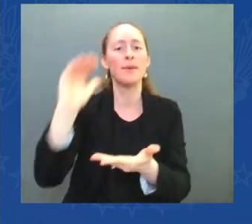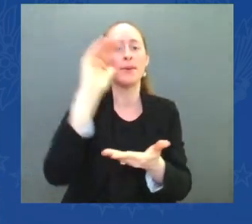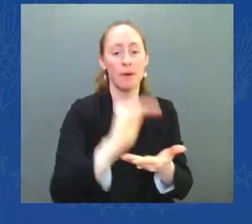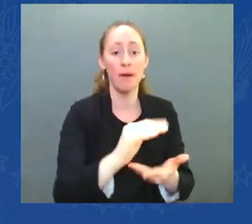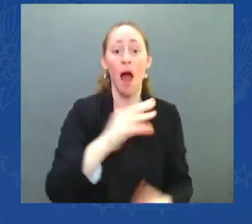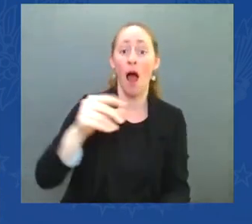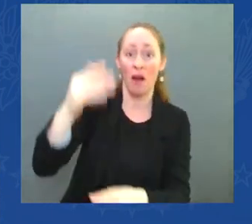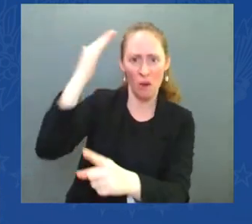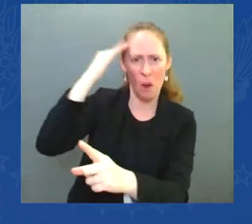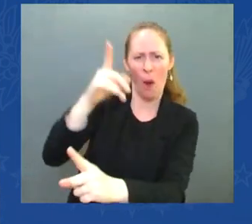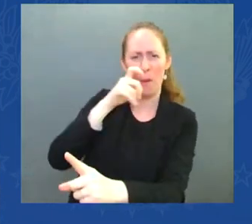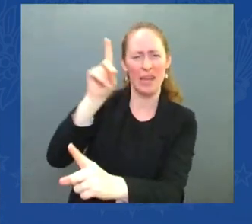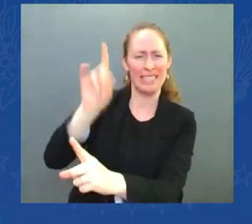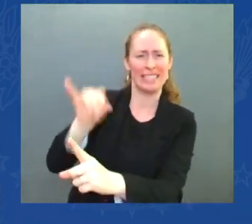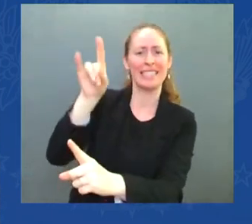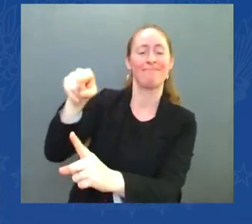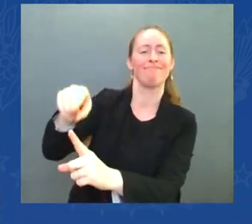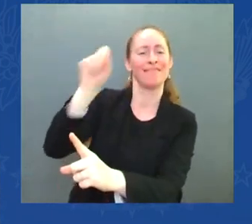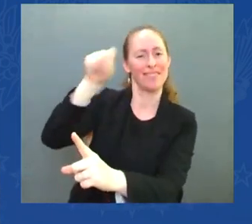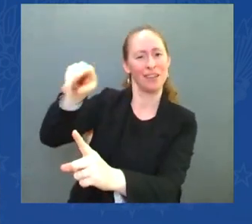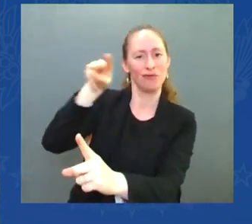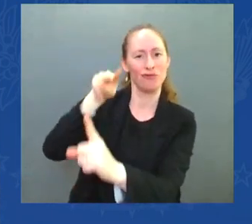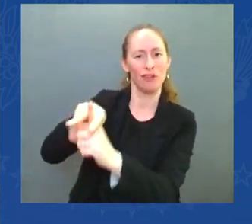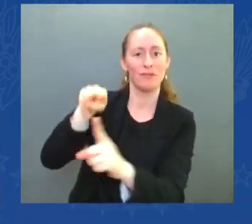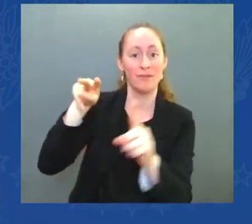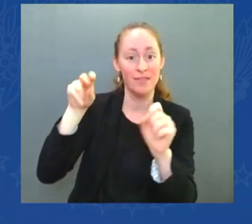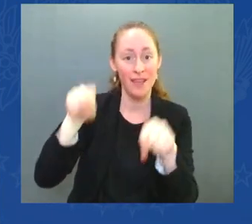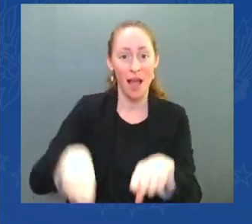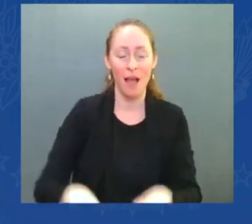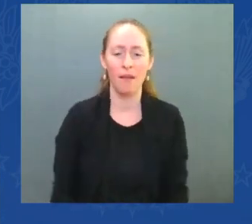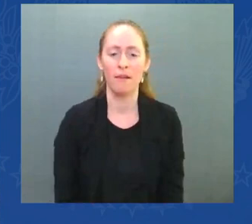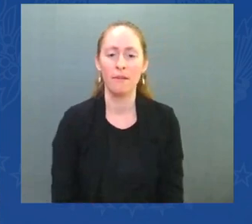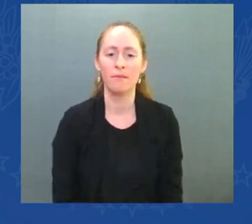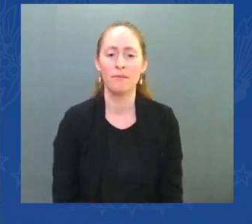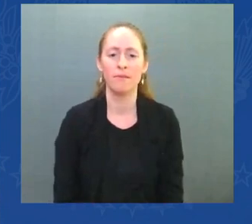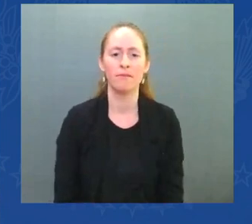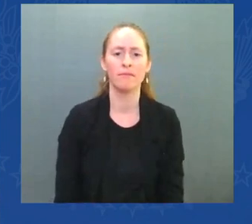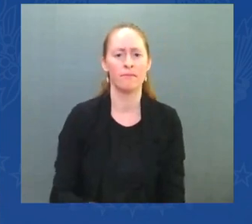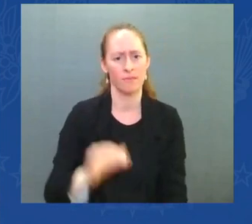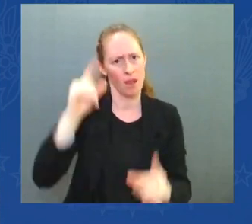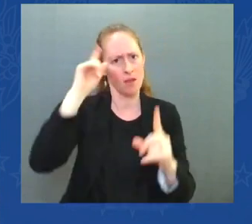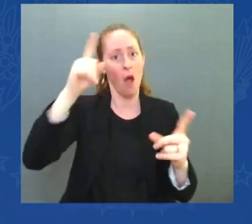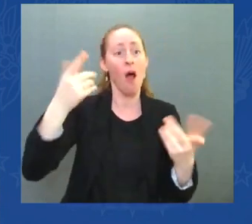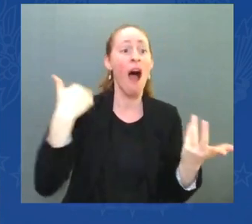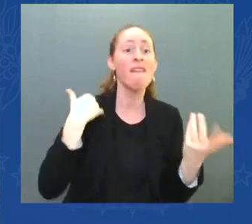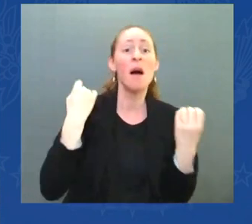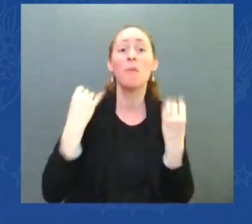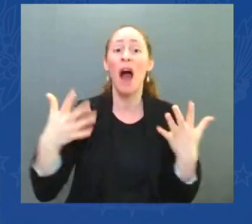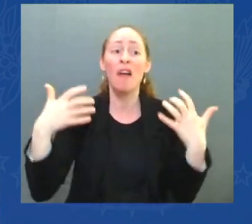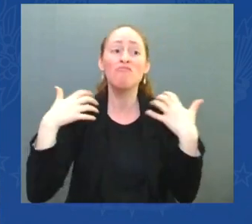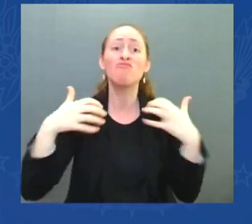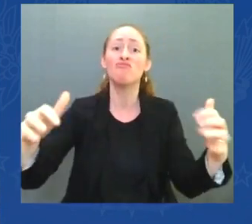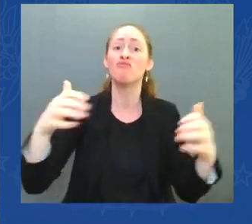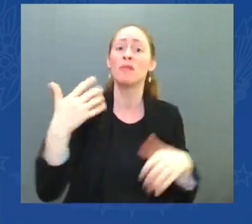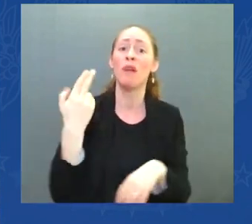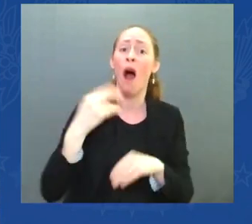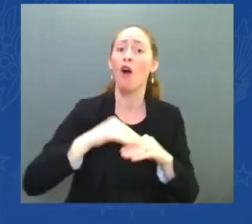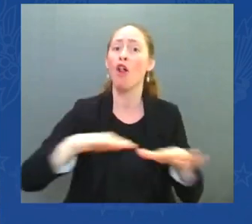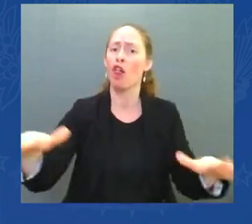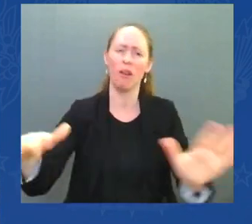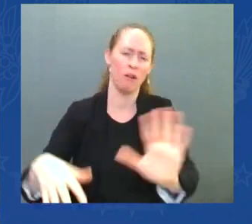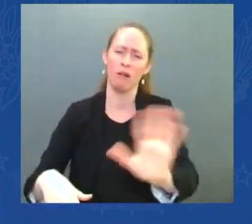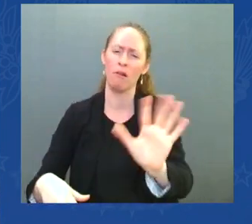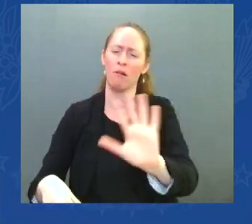streets. Today's announcement is one of many efforts by the Department of Justice to protect our communities